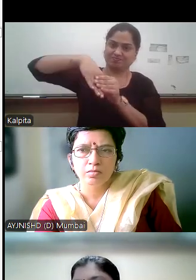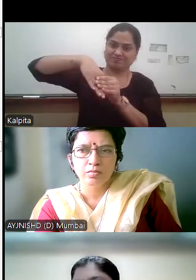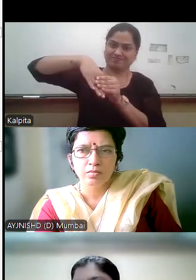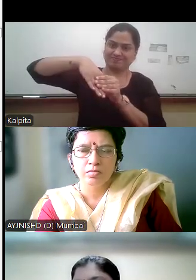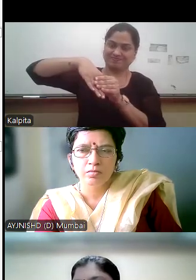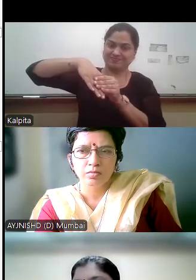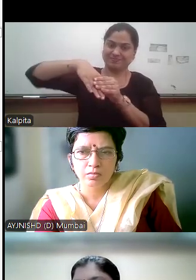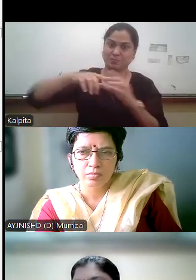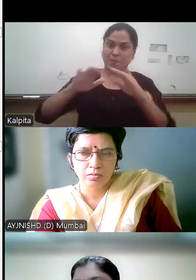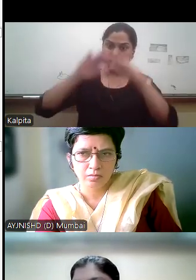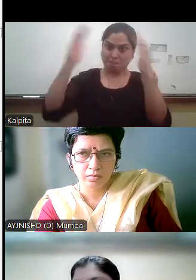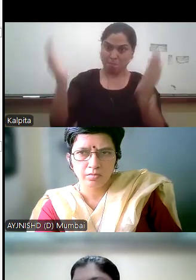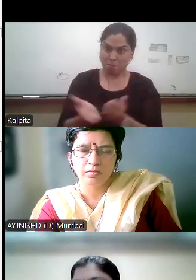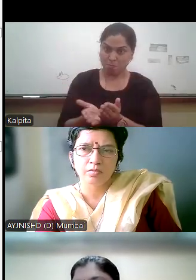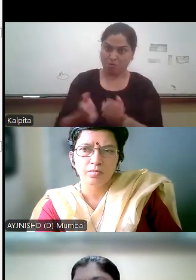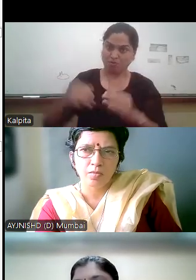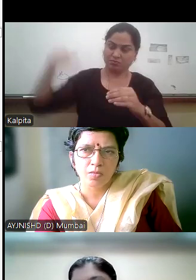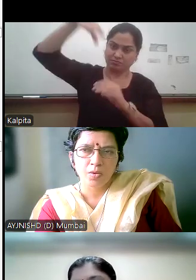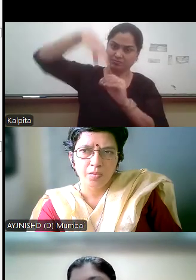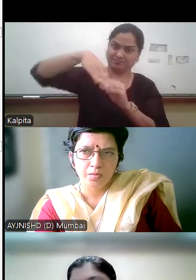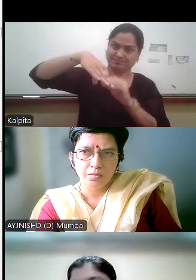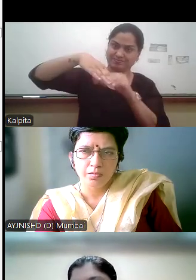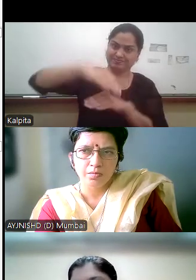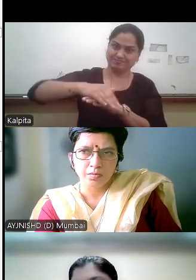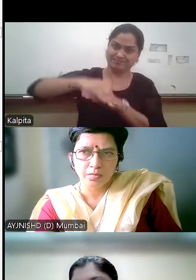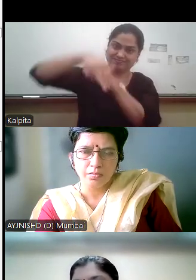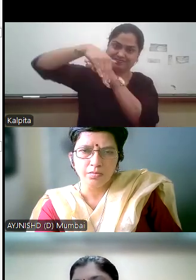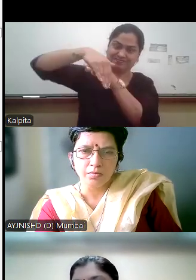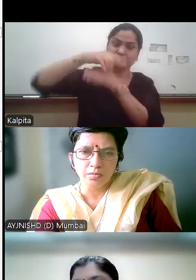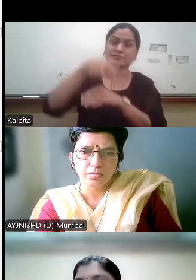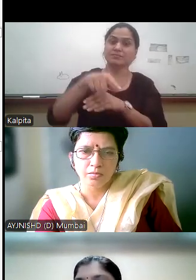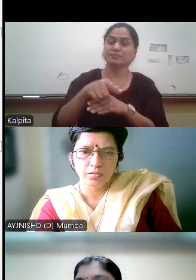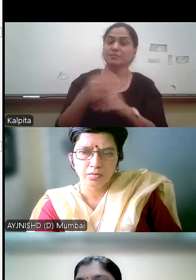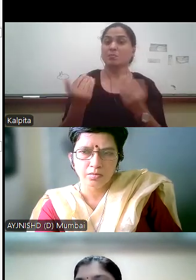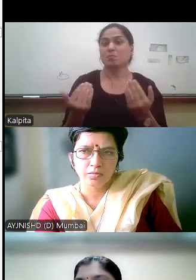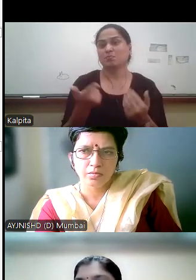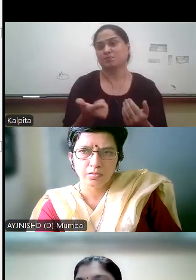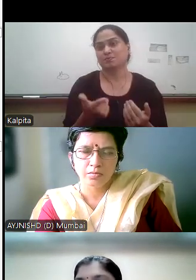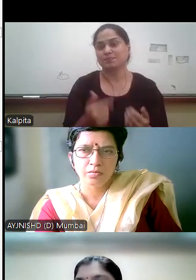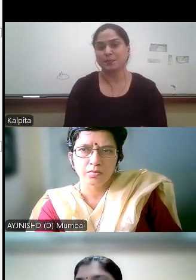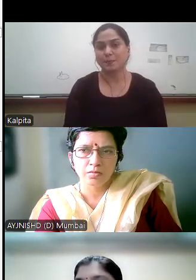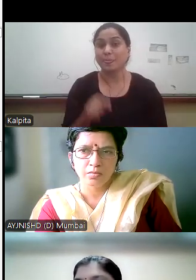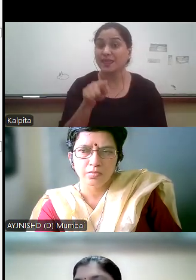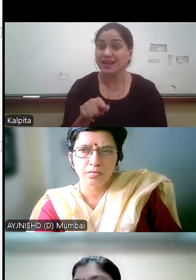and stabilizing the pelvis at one hand. That is a neurodevelopmental therapy technique, and that is encouraging the movement in the upper